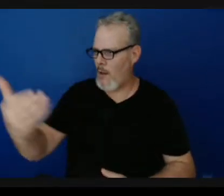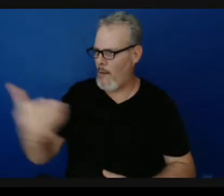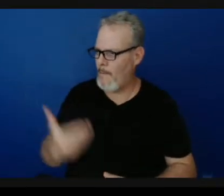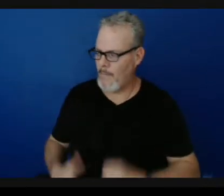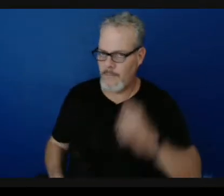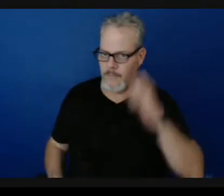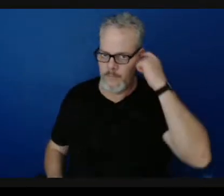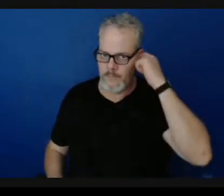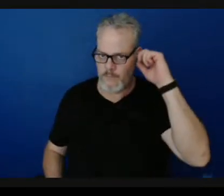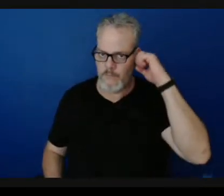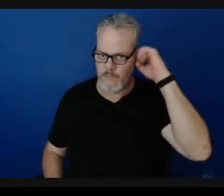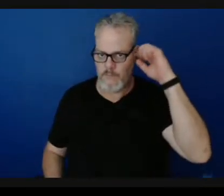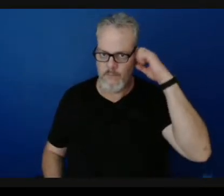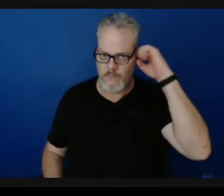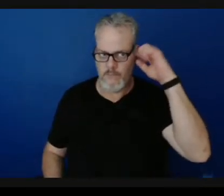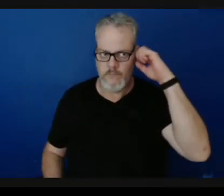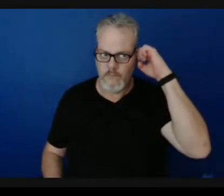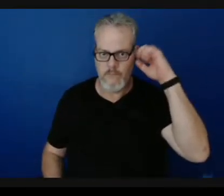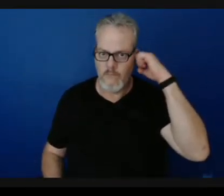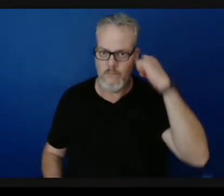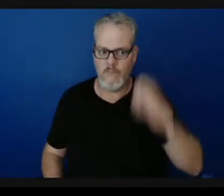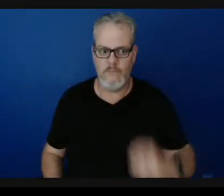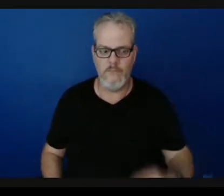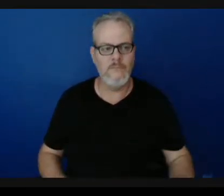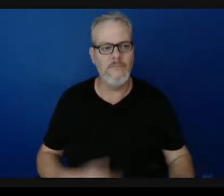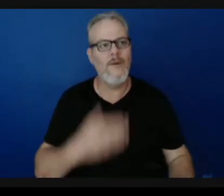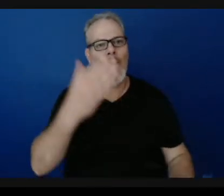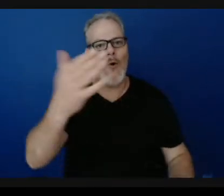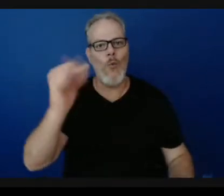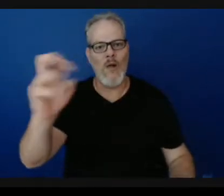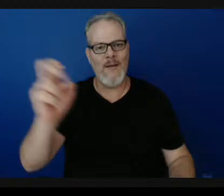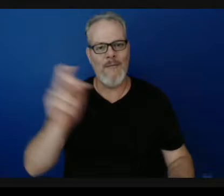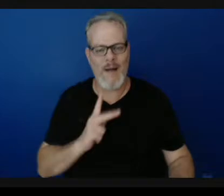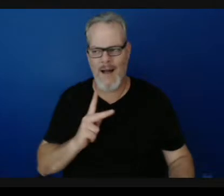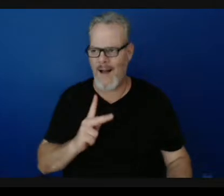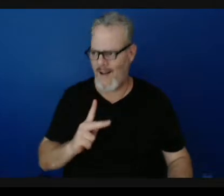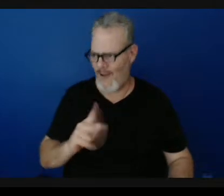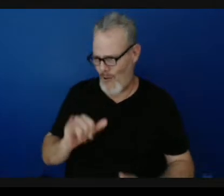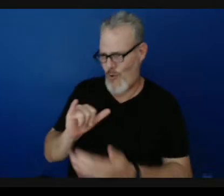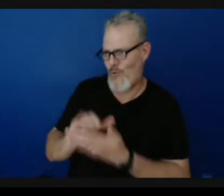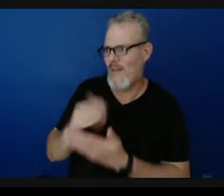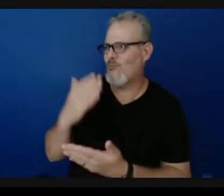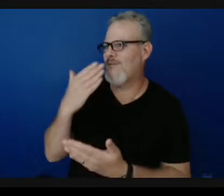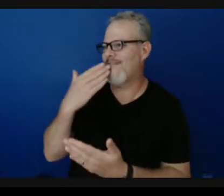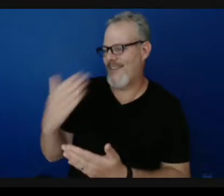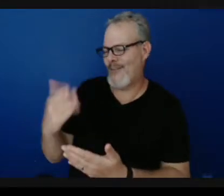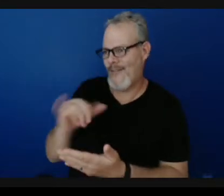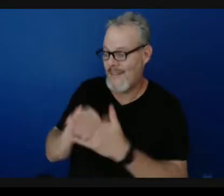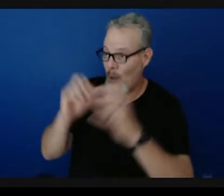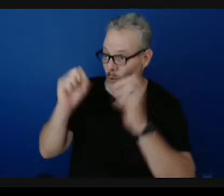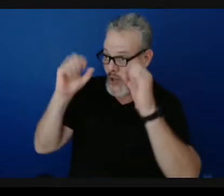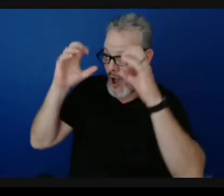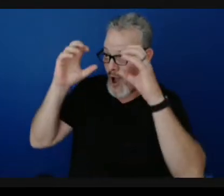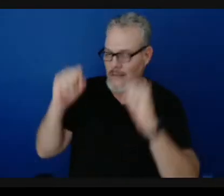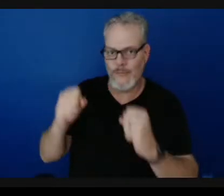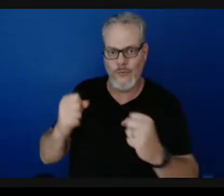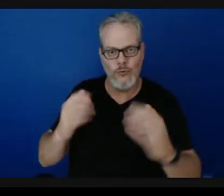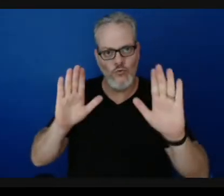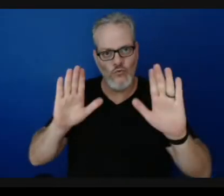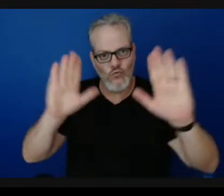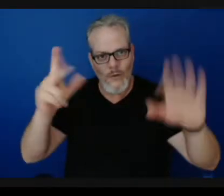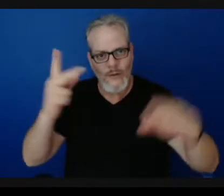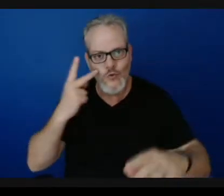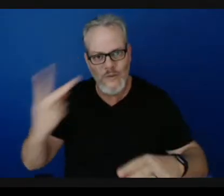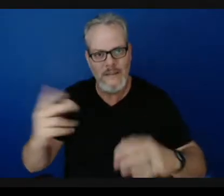Welcome back, Phil. Hey, thanks. Yeah, that was awesome, guys. Yeah, it was great to see how accessible and visible it was this time,